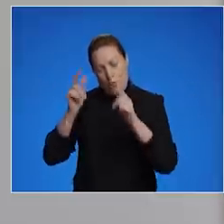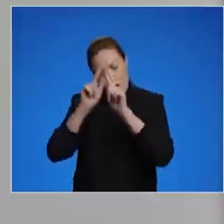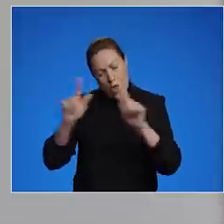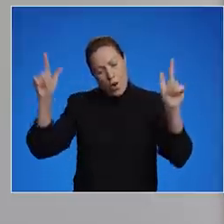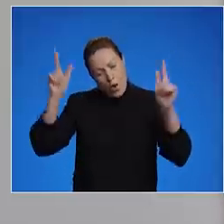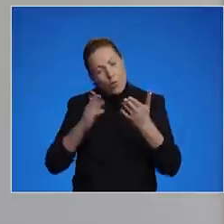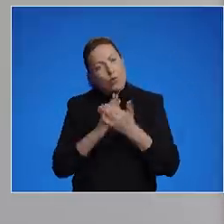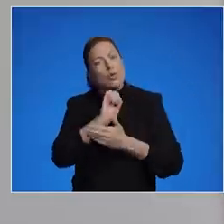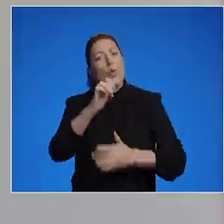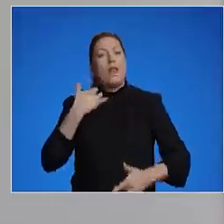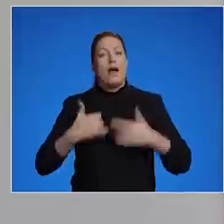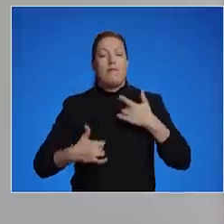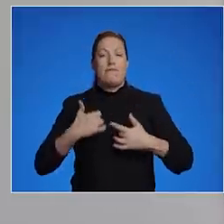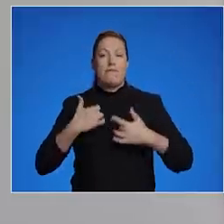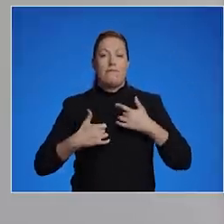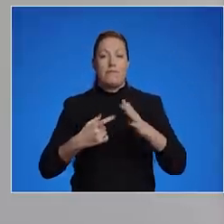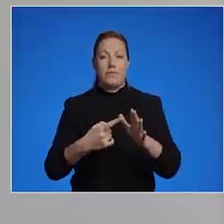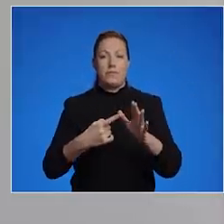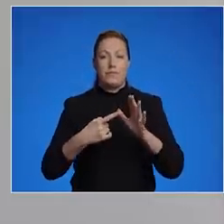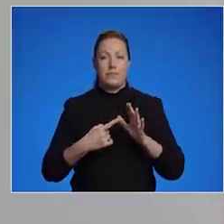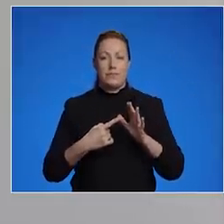by your life Thanks be to God